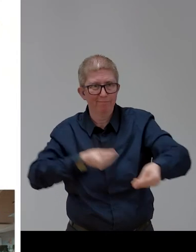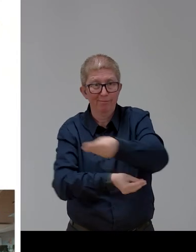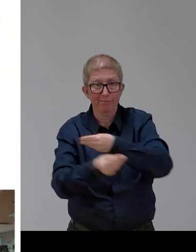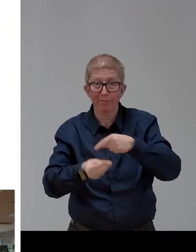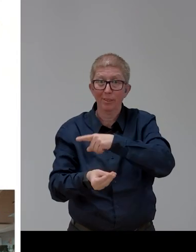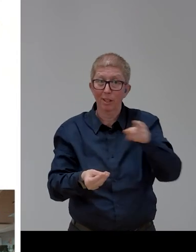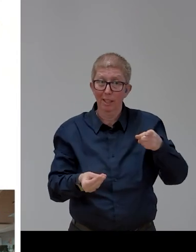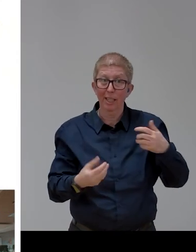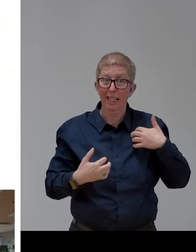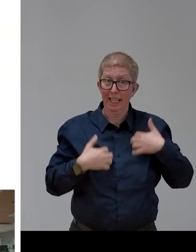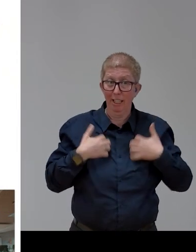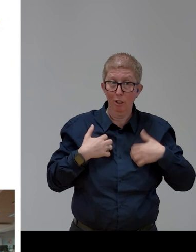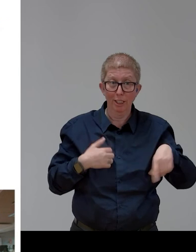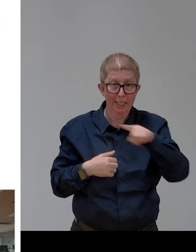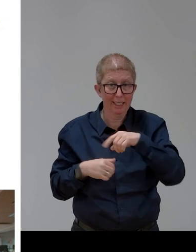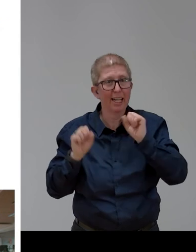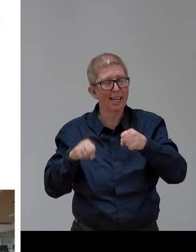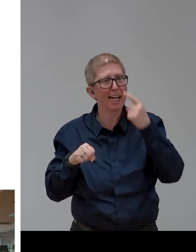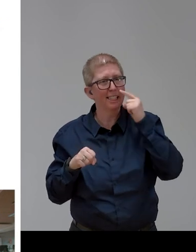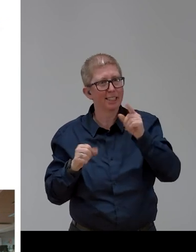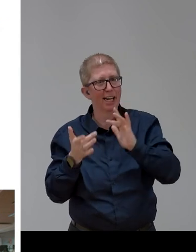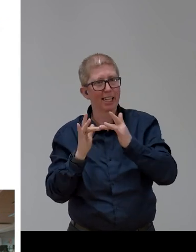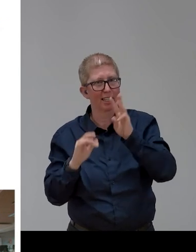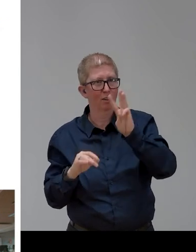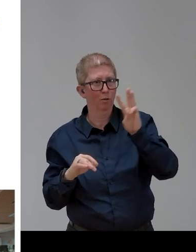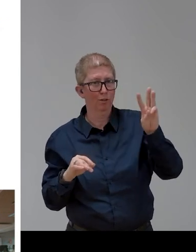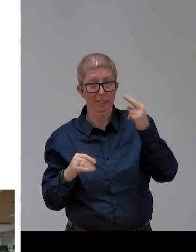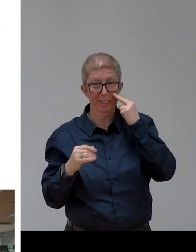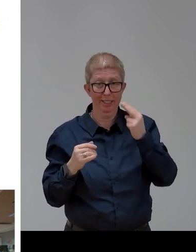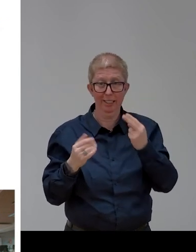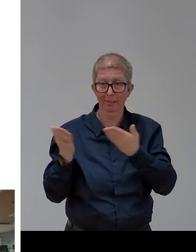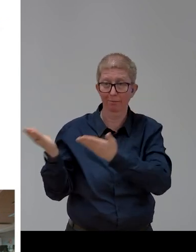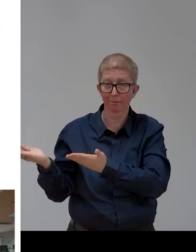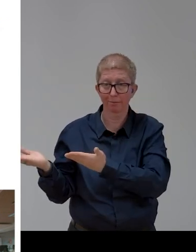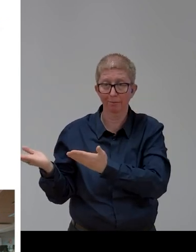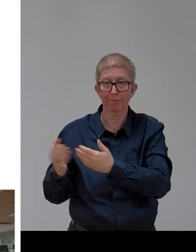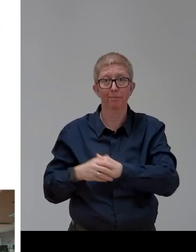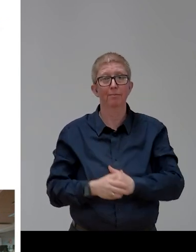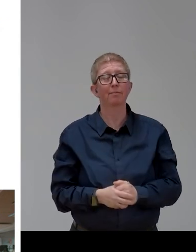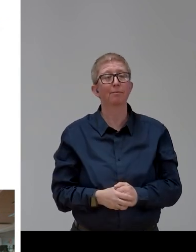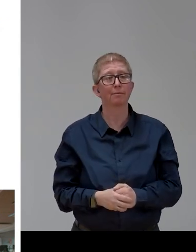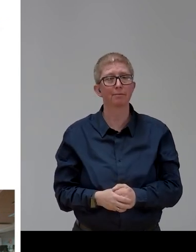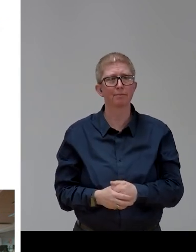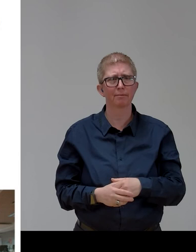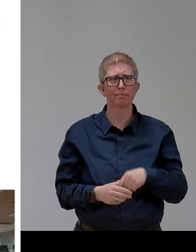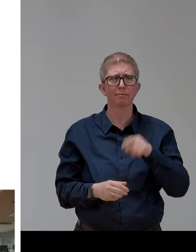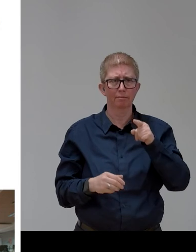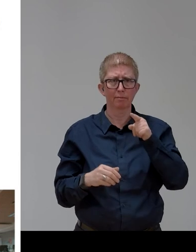www.accessibilitas.com. This is a portal where you can find information related to accessibility in all its